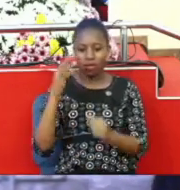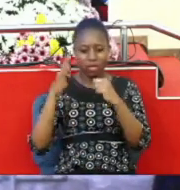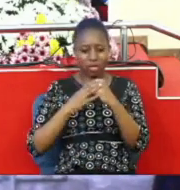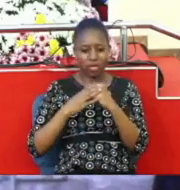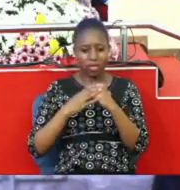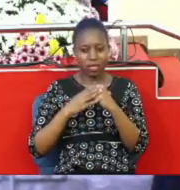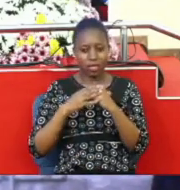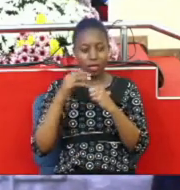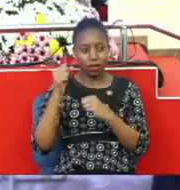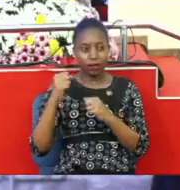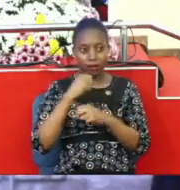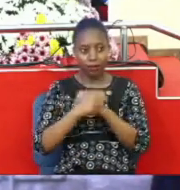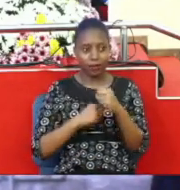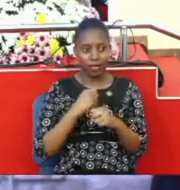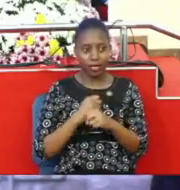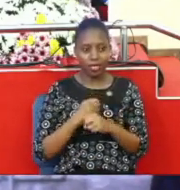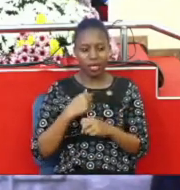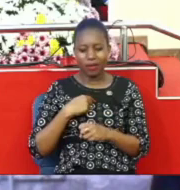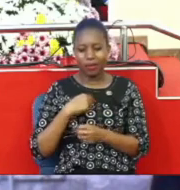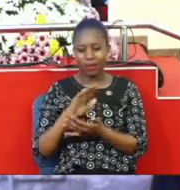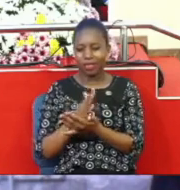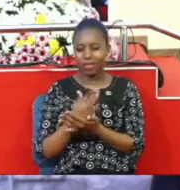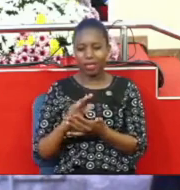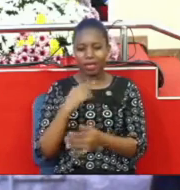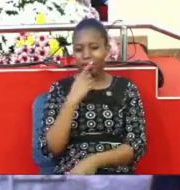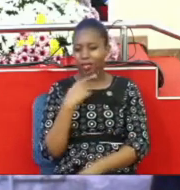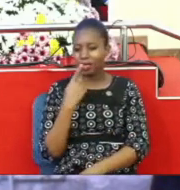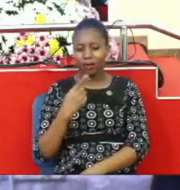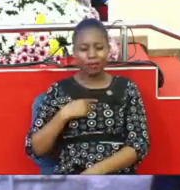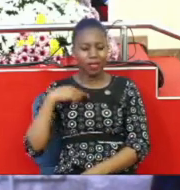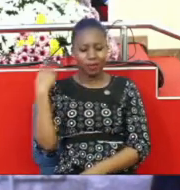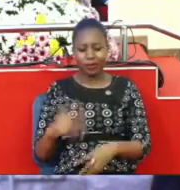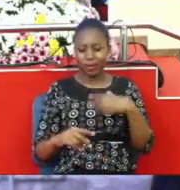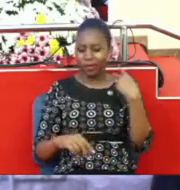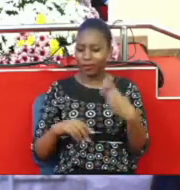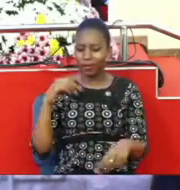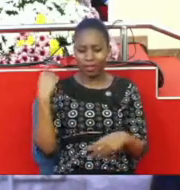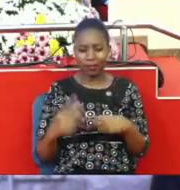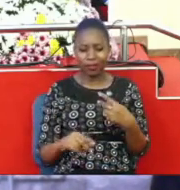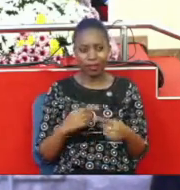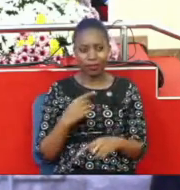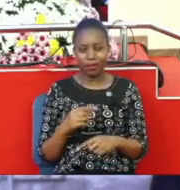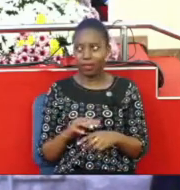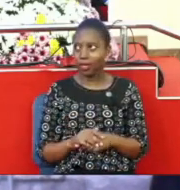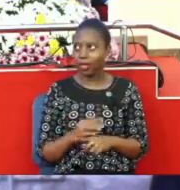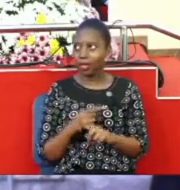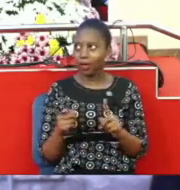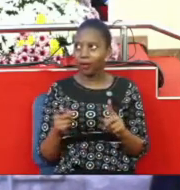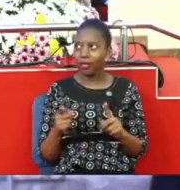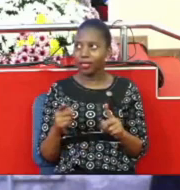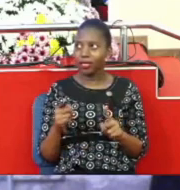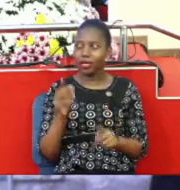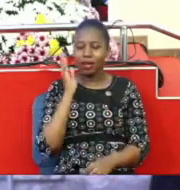tell her how beaten I've been beaten every now and then. Ningemwambia jinsi nilivyochapwa. She told me. Na akaniambia, go tell him. Enda umwambie. You want